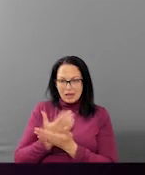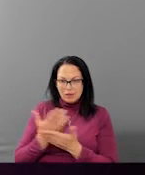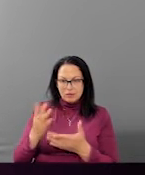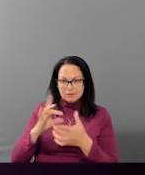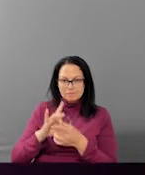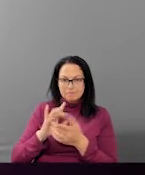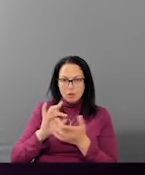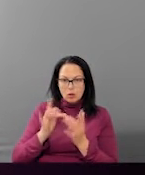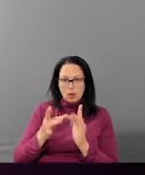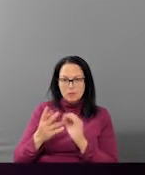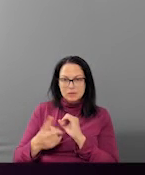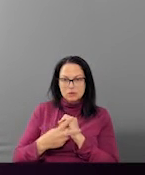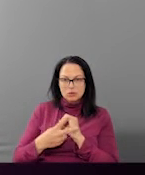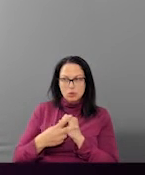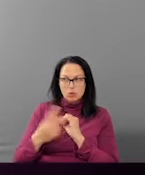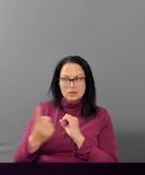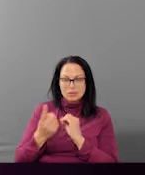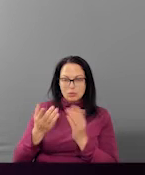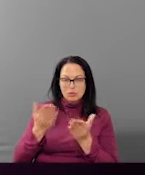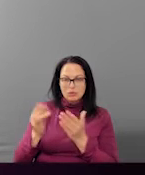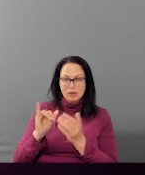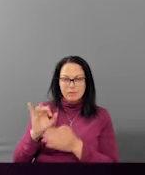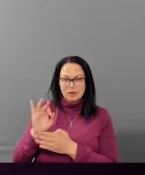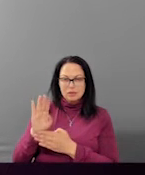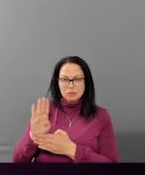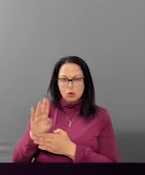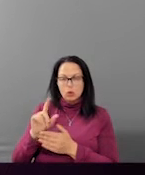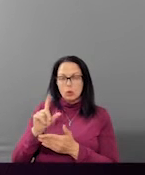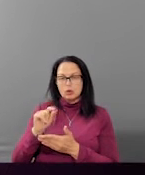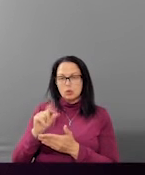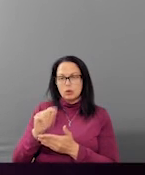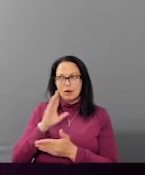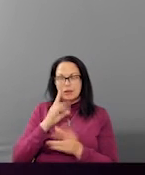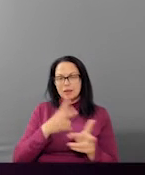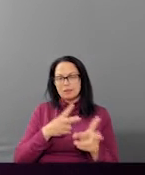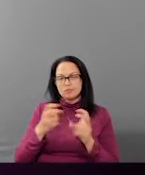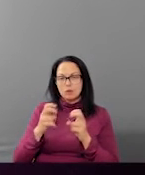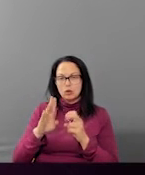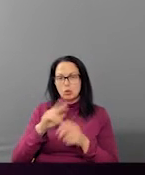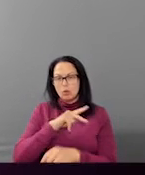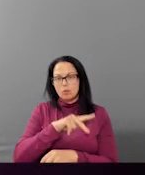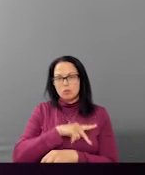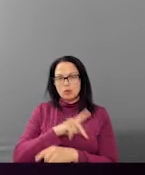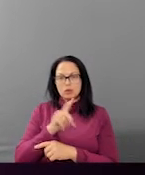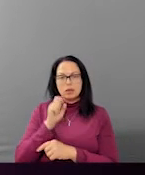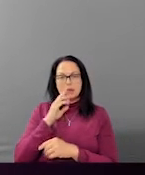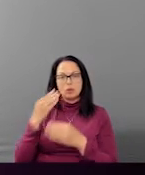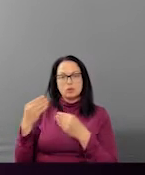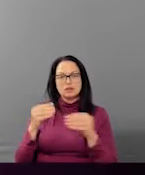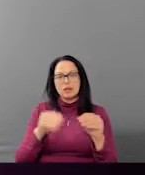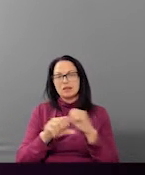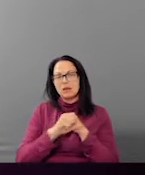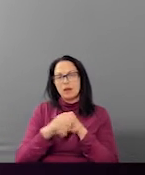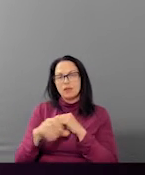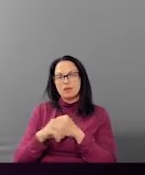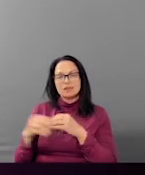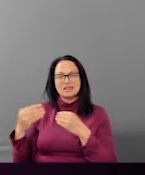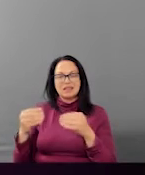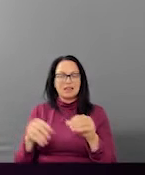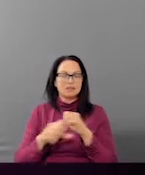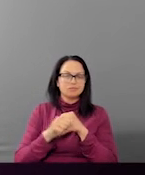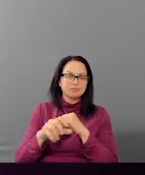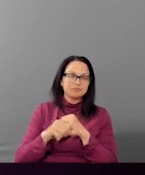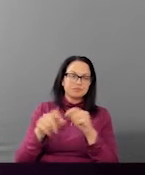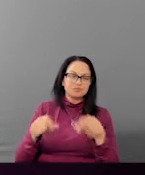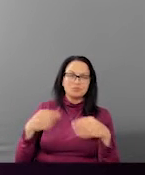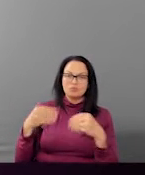being stored on somebody's server like on Facebook's or Twitter's, and then they harvest your personal data, they sell it to advertisers, they sell it to marketers so they can sell